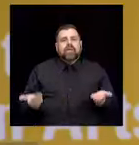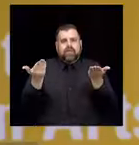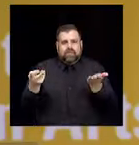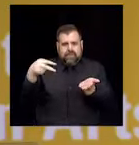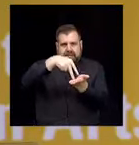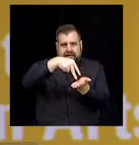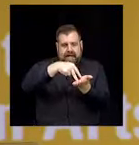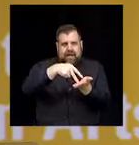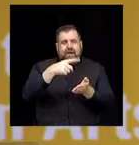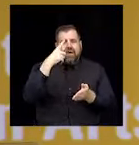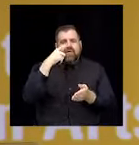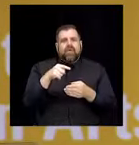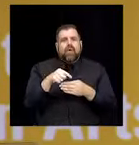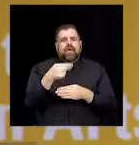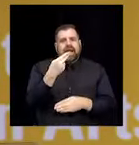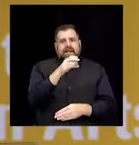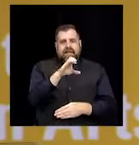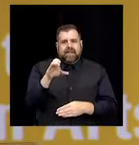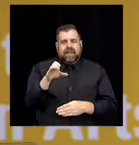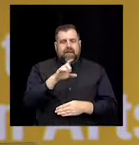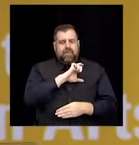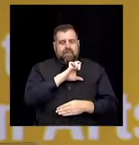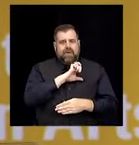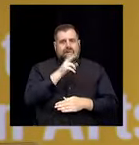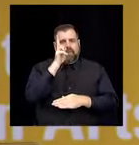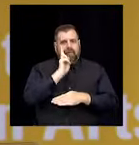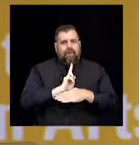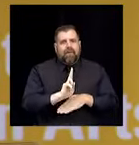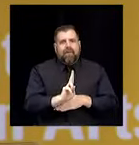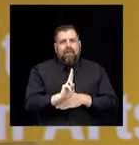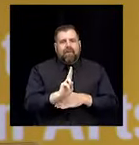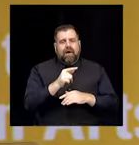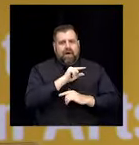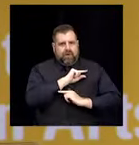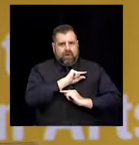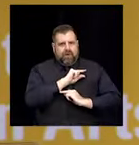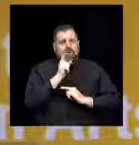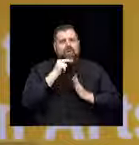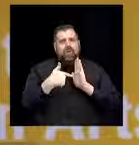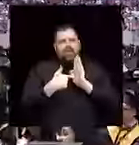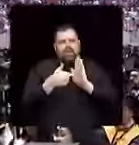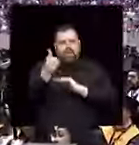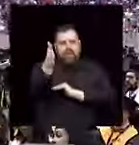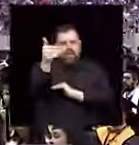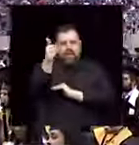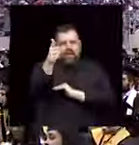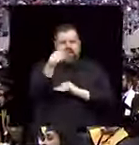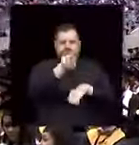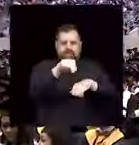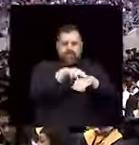your attention to the HCC Police Honor Guard, who will present the colors of our nation and state.